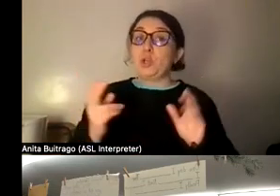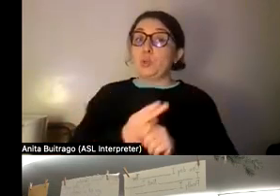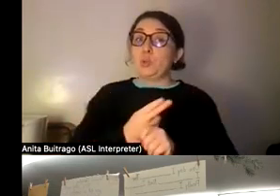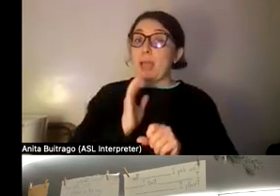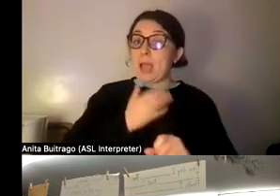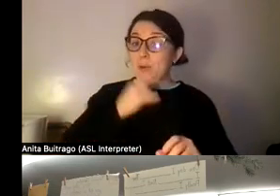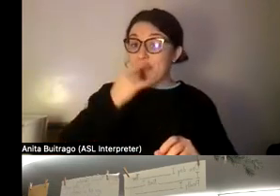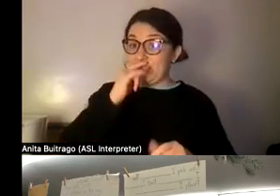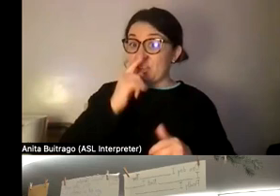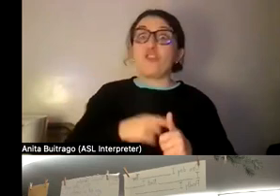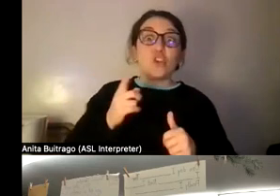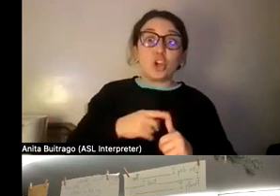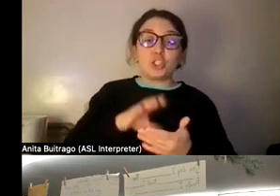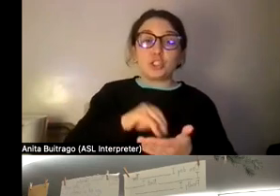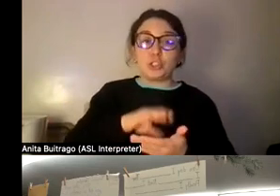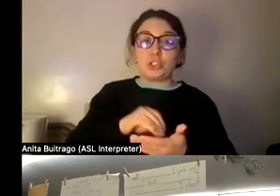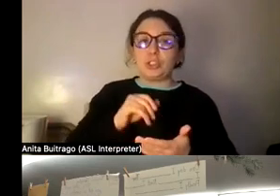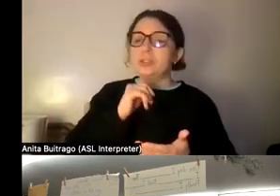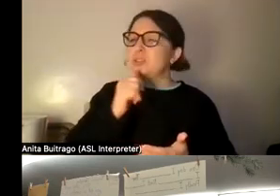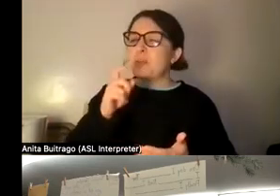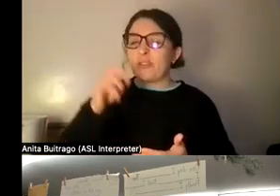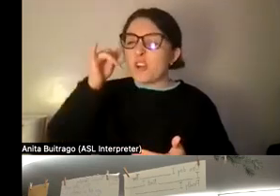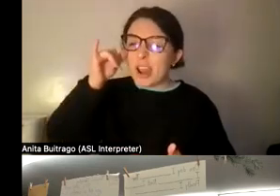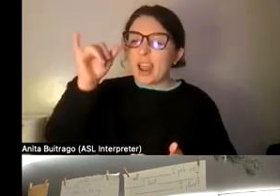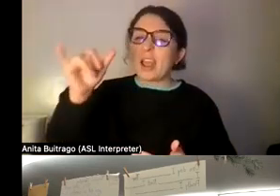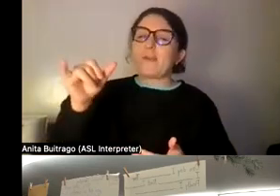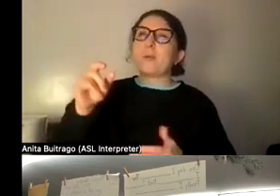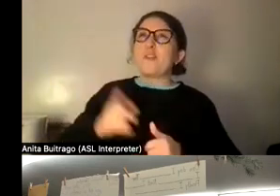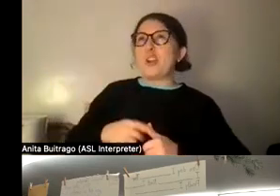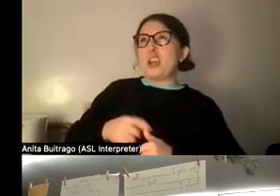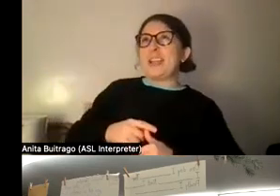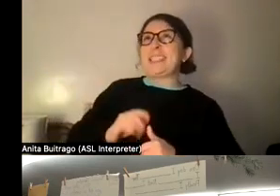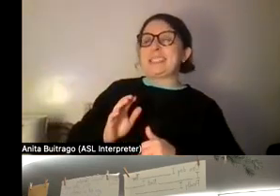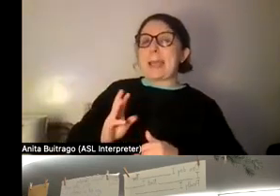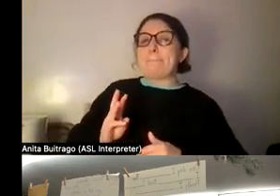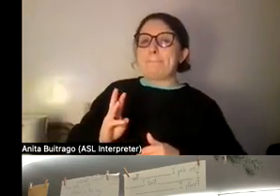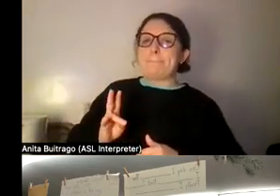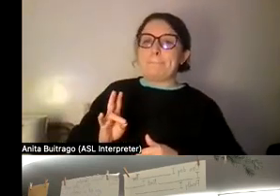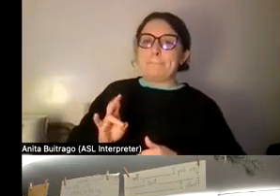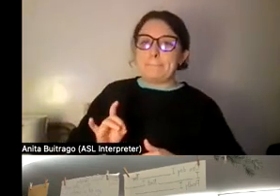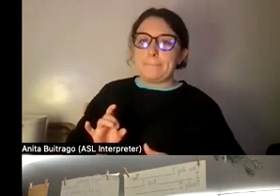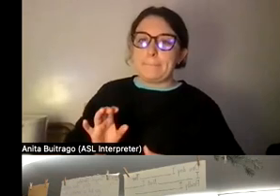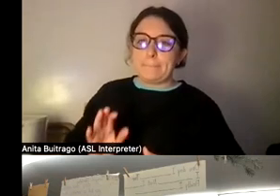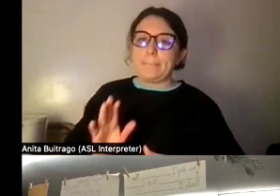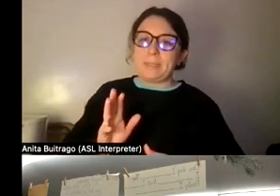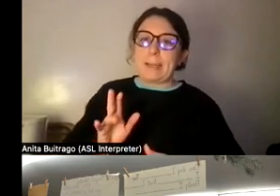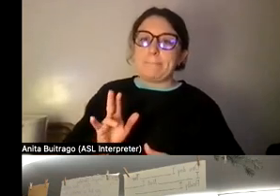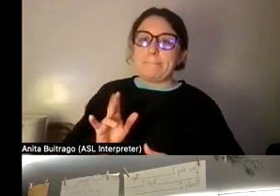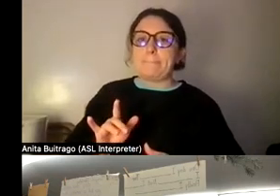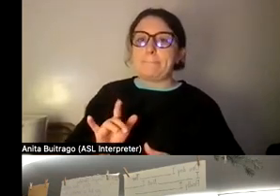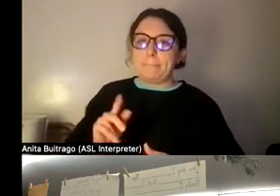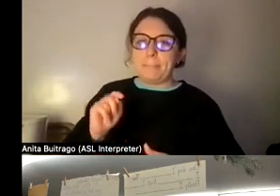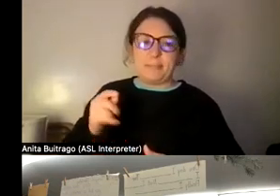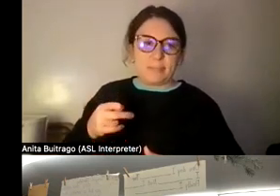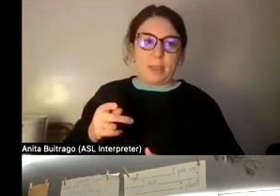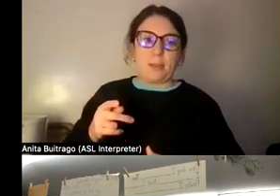learning. They don't need it forever, but as they're learning that they need to tap their fingers along with the sounds, we have them put their hand on top of that so they